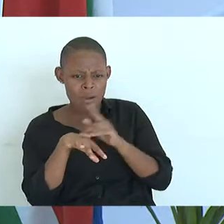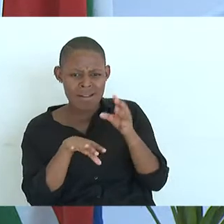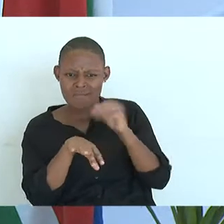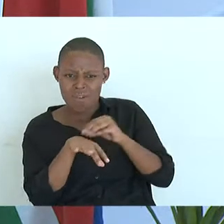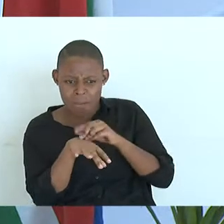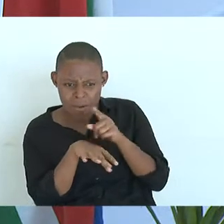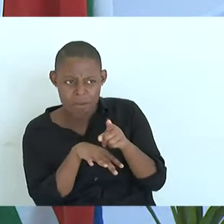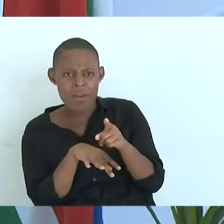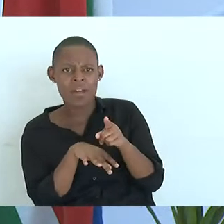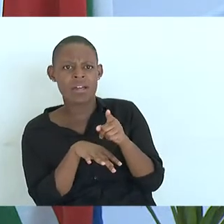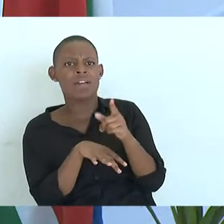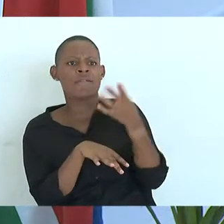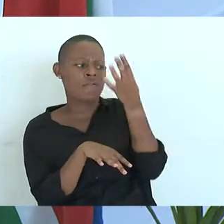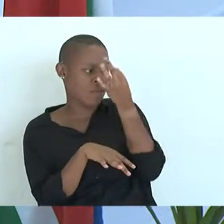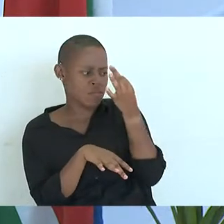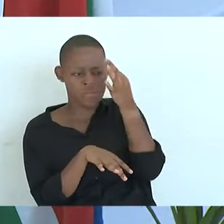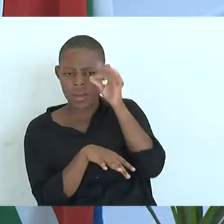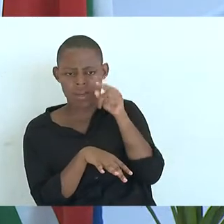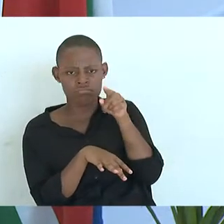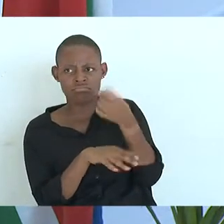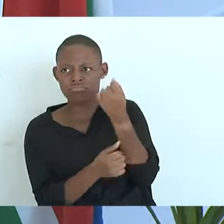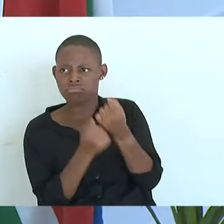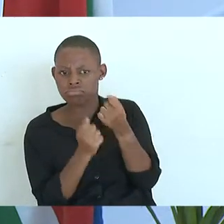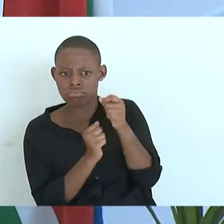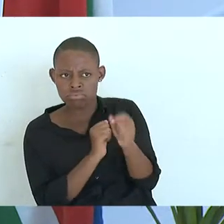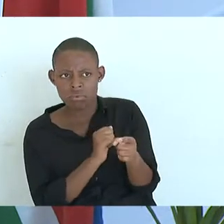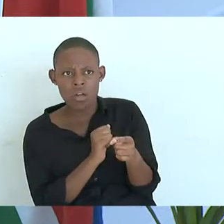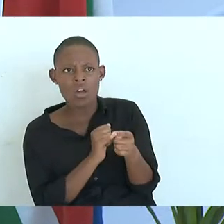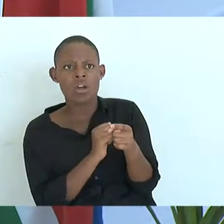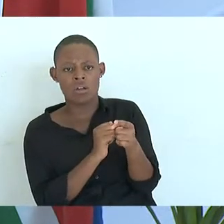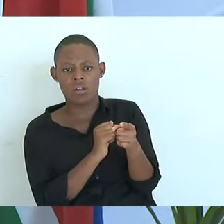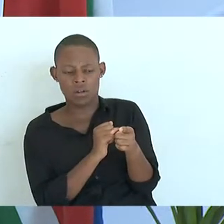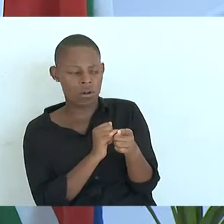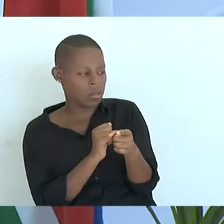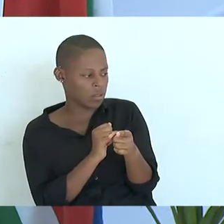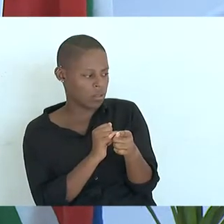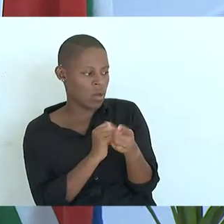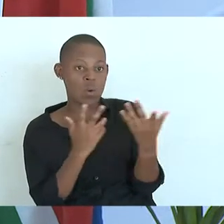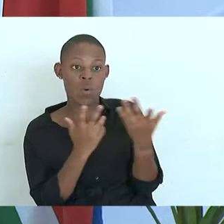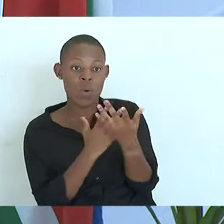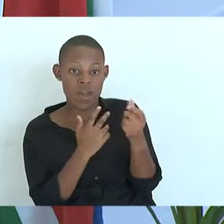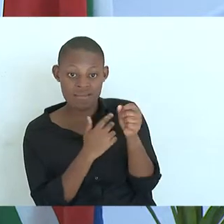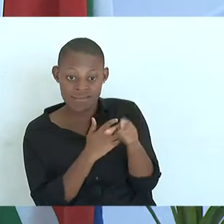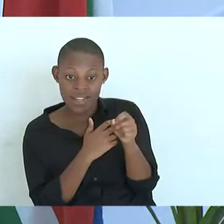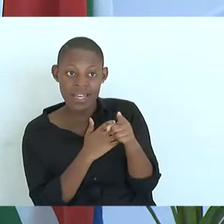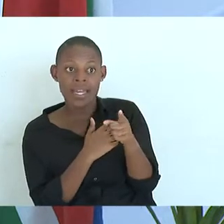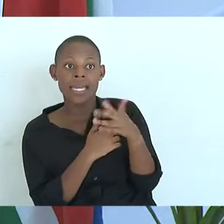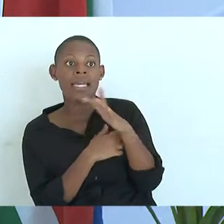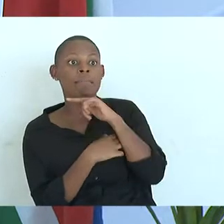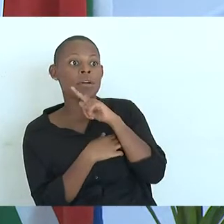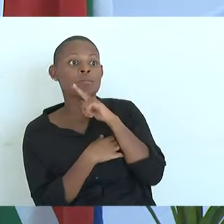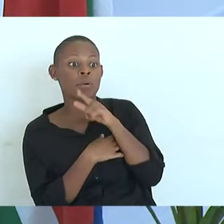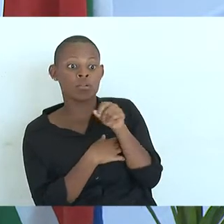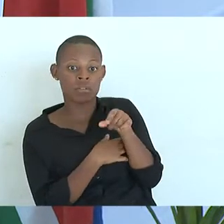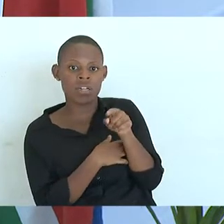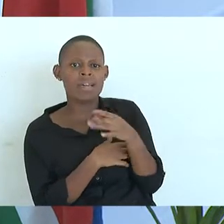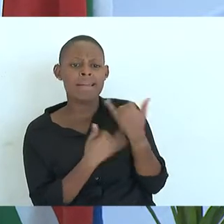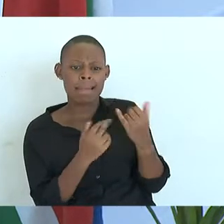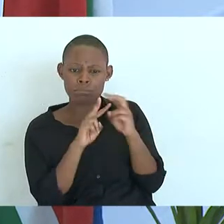le state attorney master of the high court Nkungundlovu bayayiphenya manje